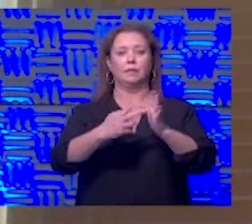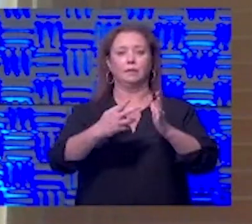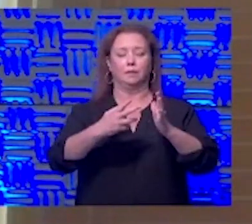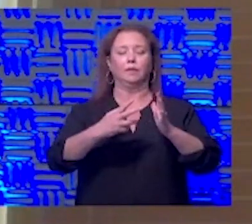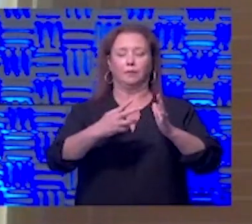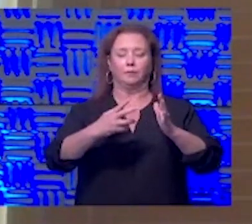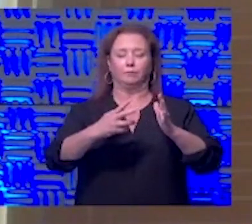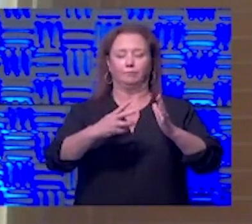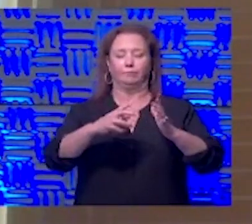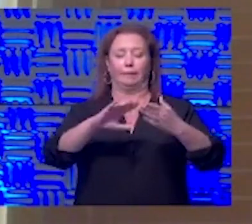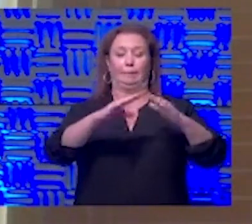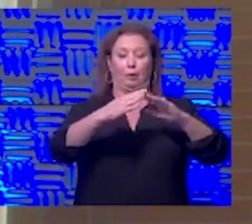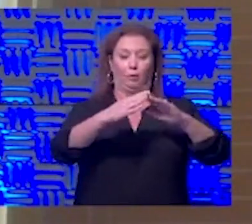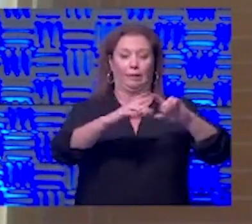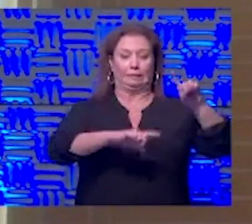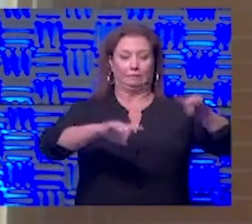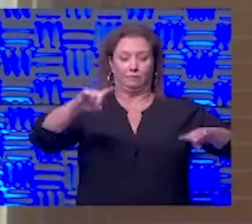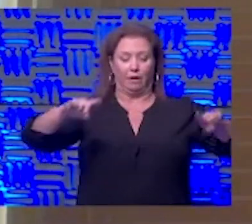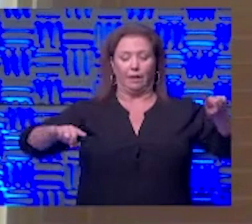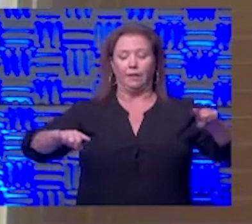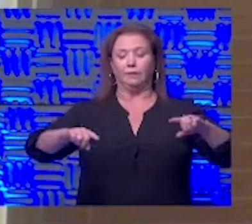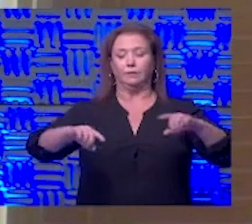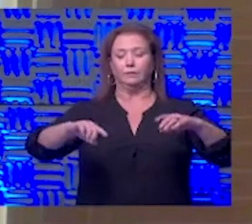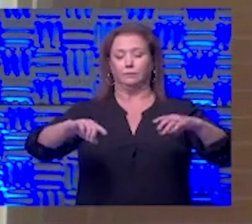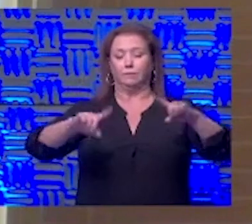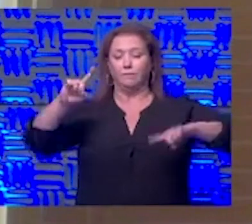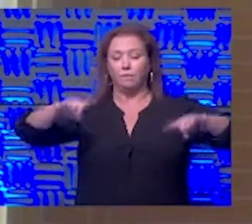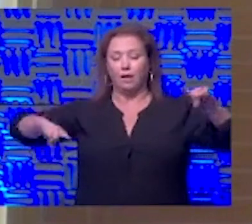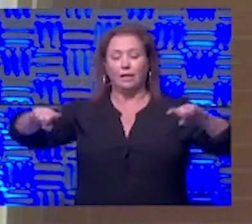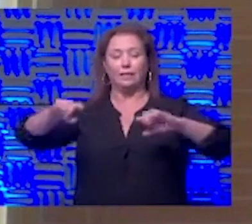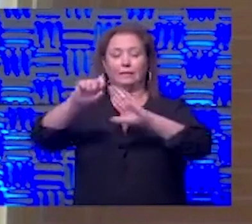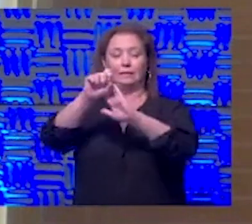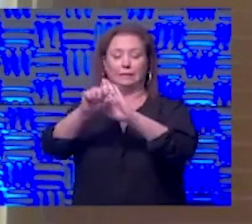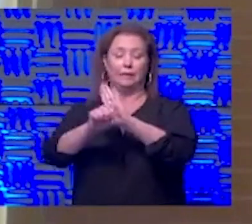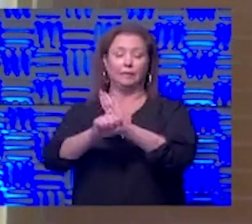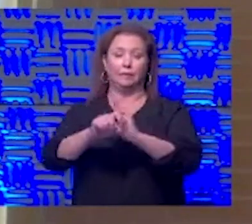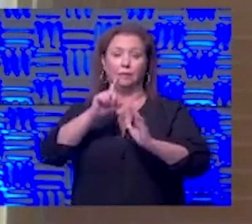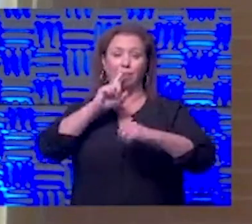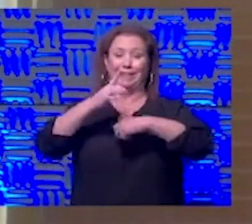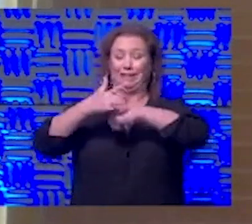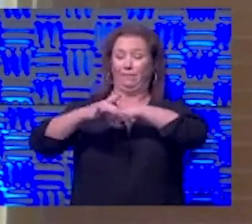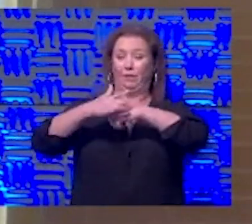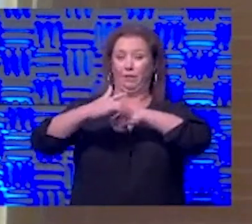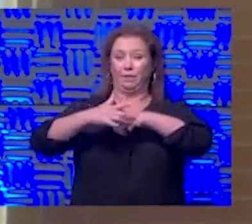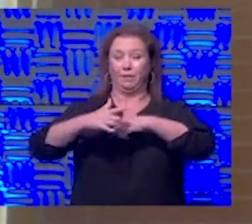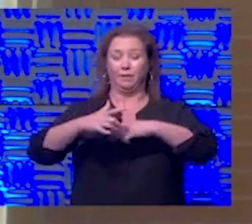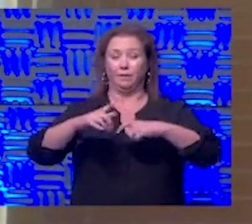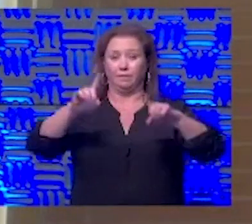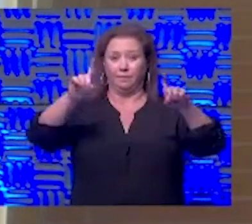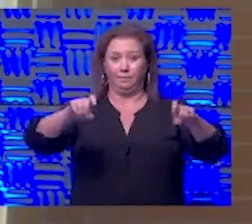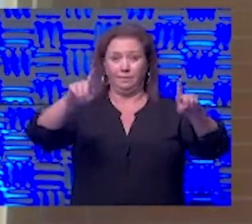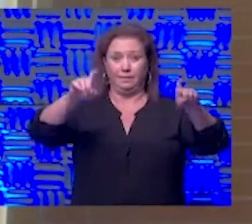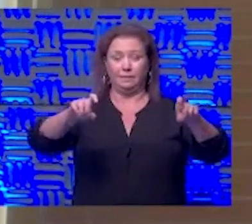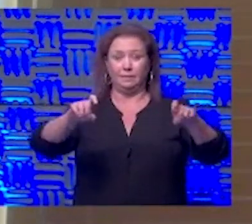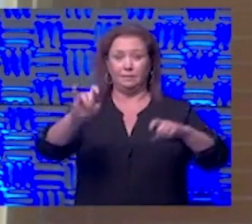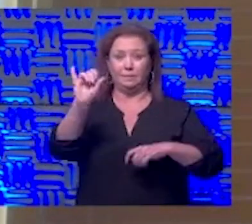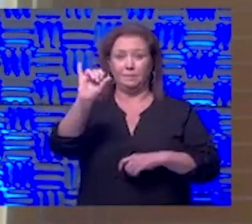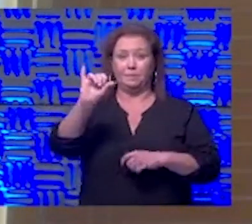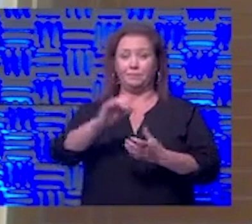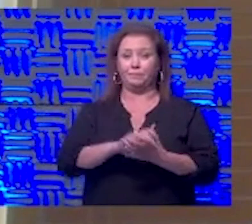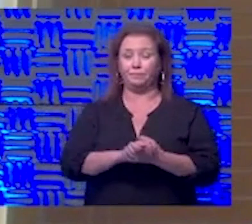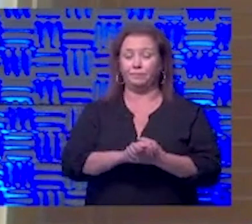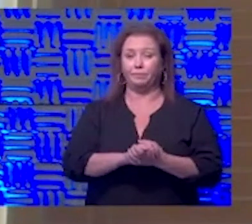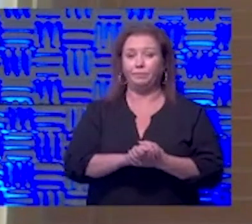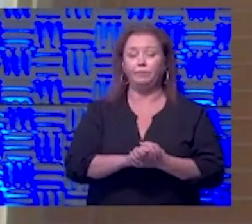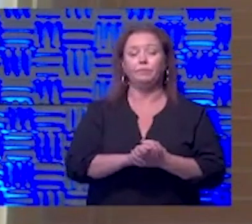in communities and differences in different states, and frankly, availability of testing. And so,